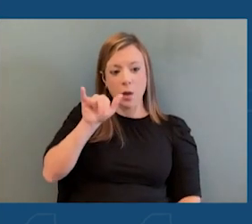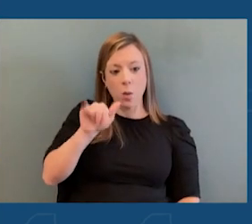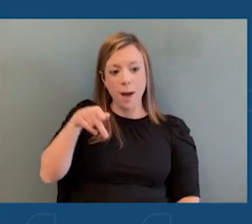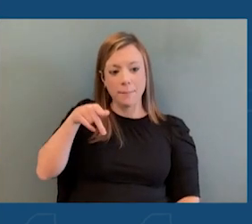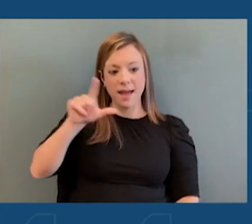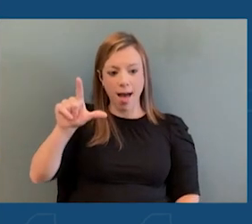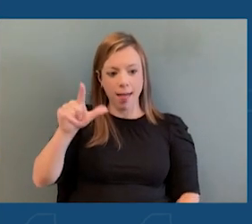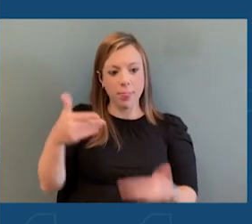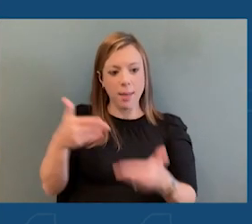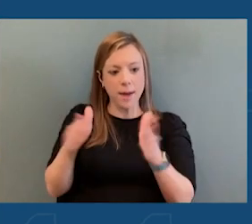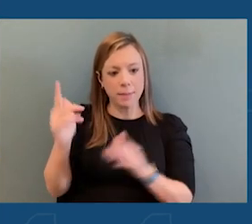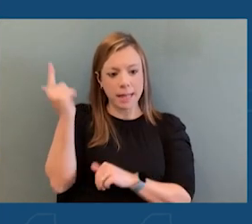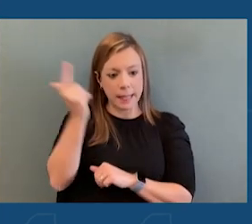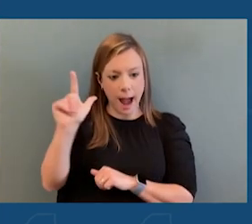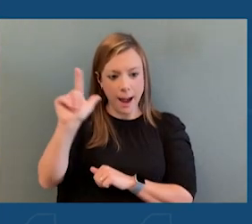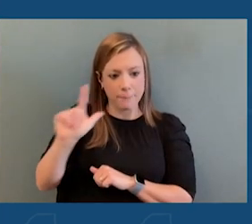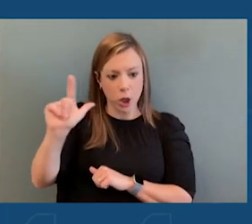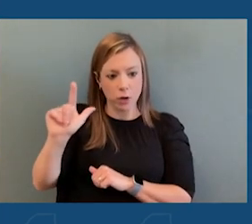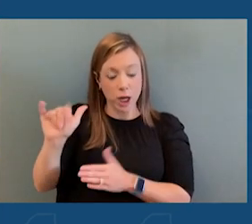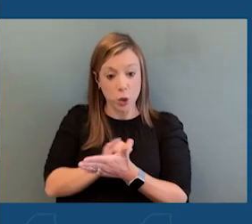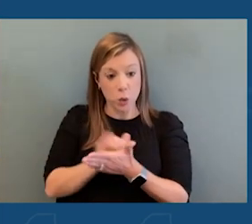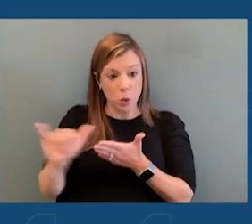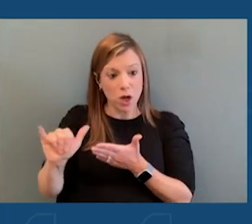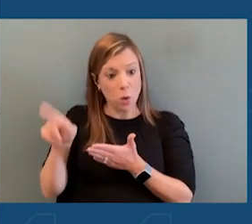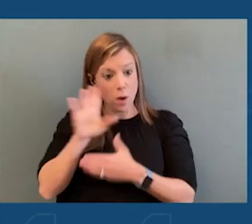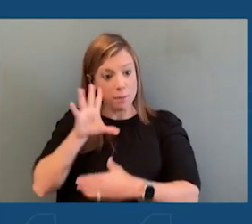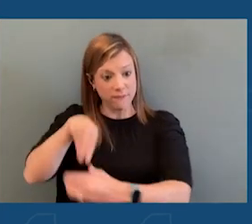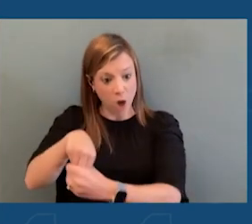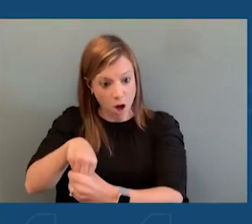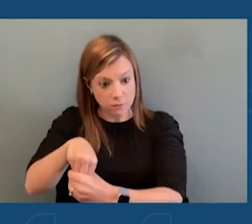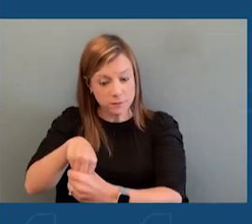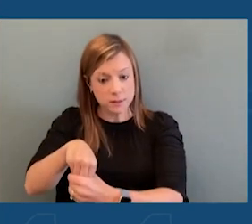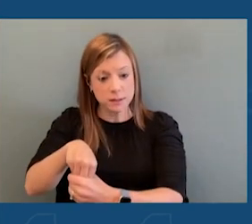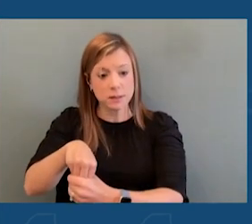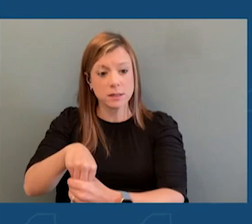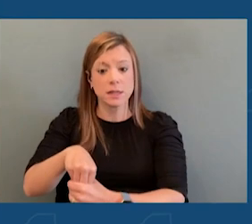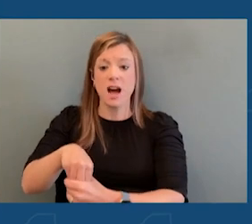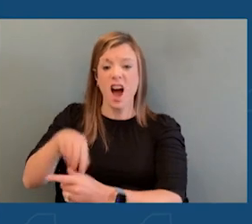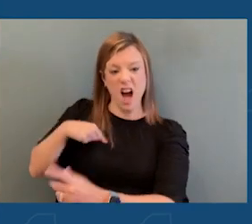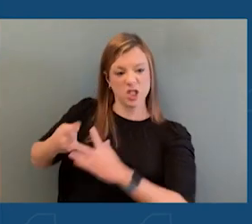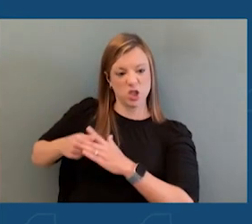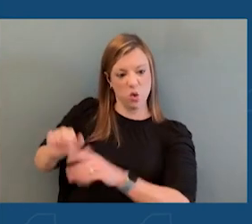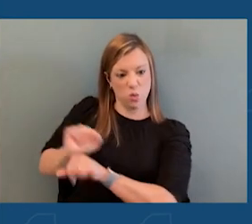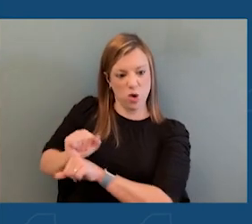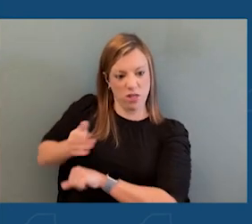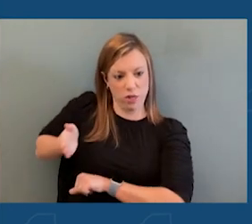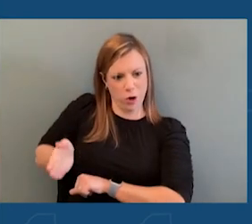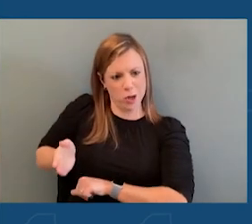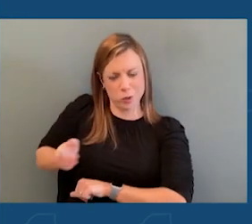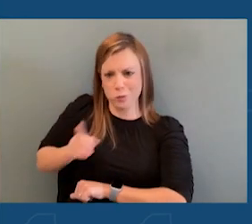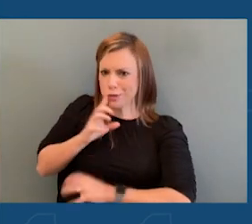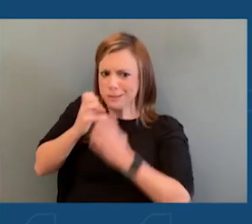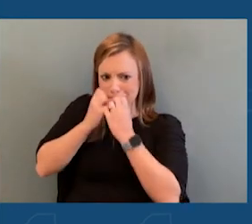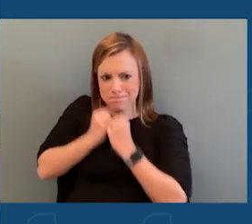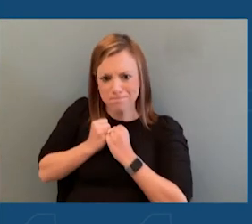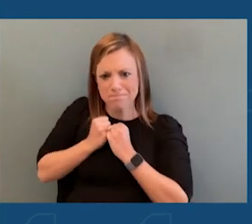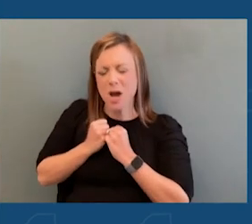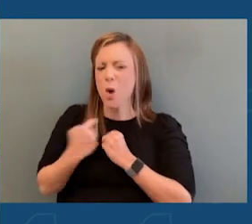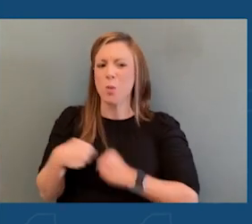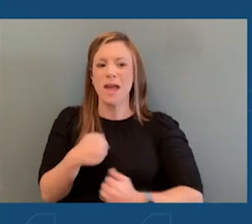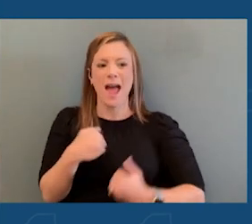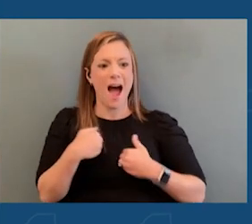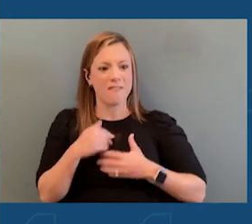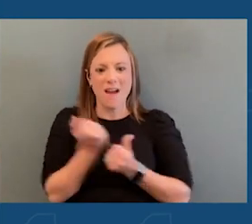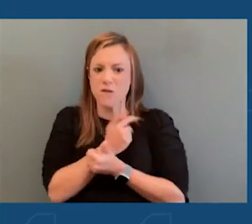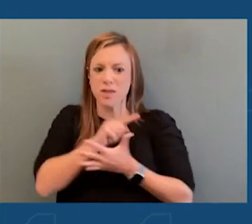started my career. So important to this. We have everything in this project. We've got